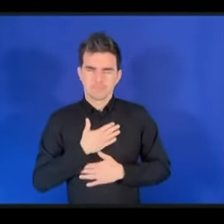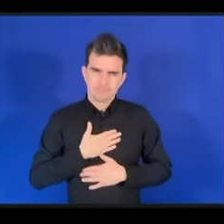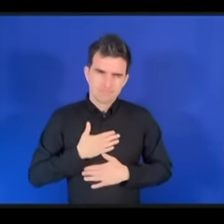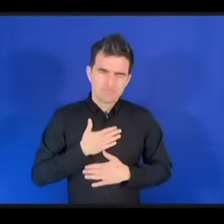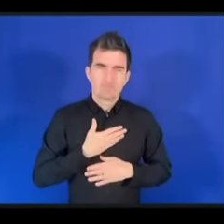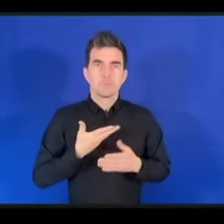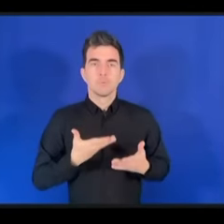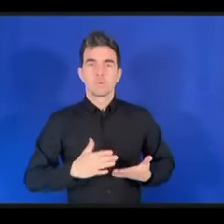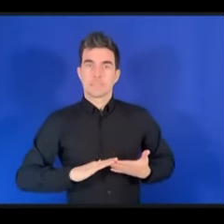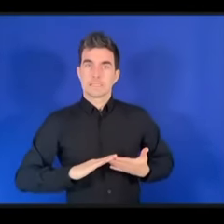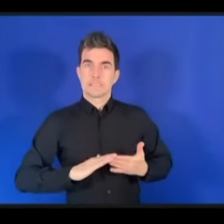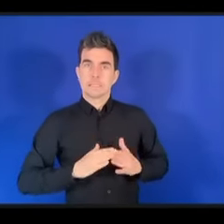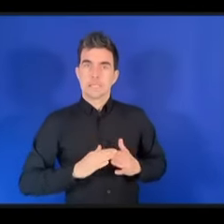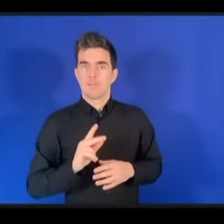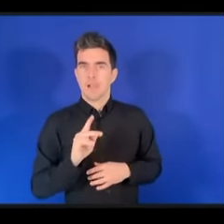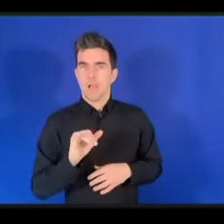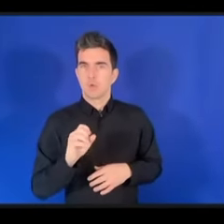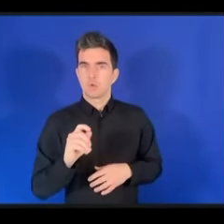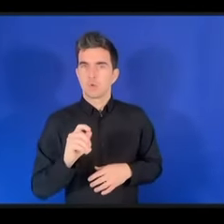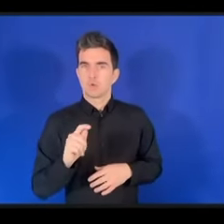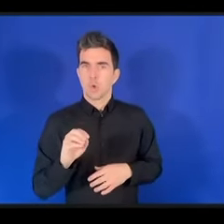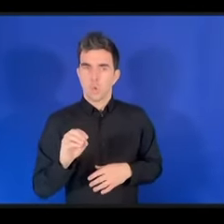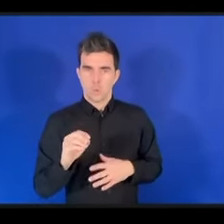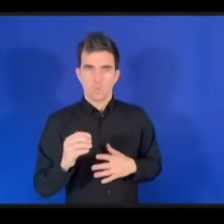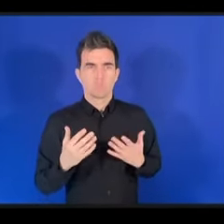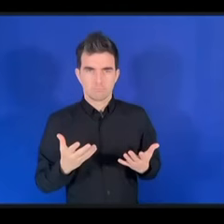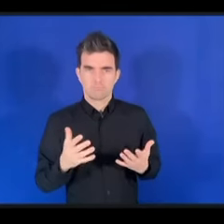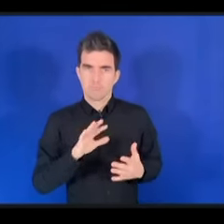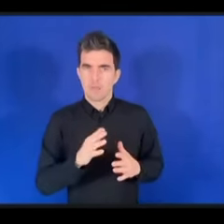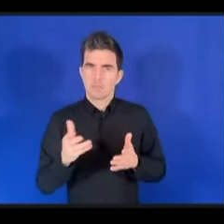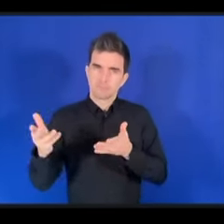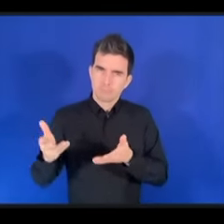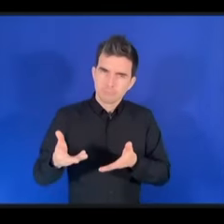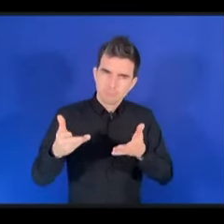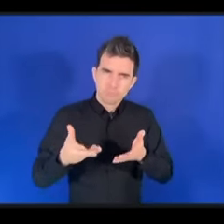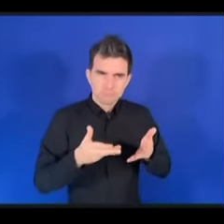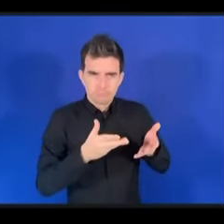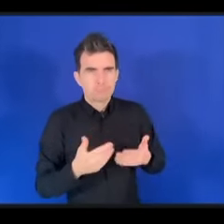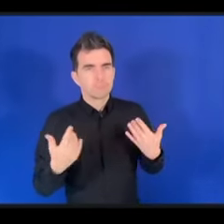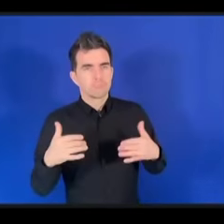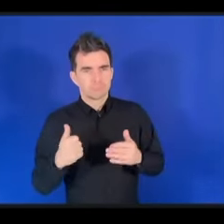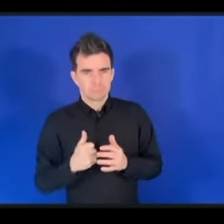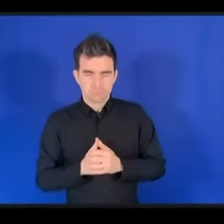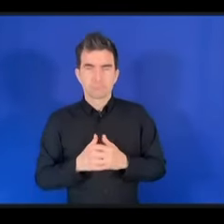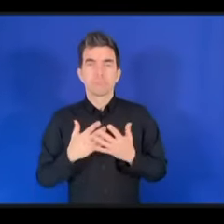of the host Japanese government, we would also like to thank all the governments,